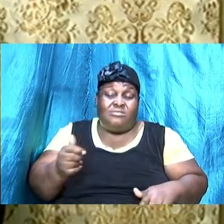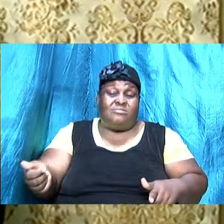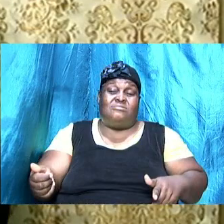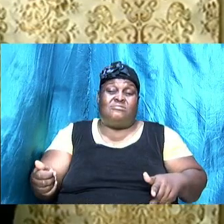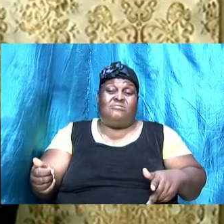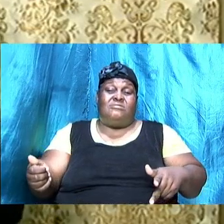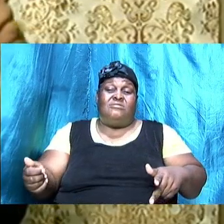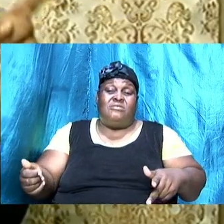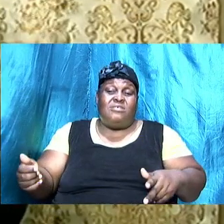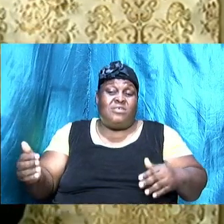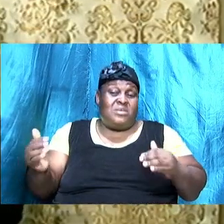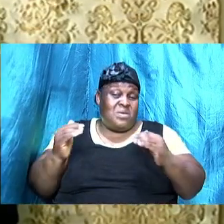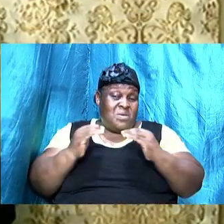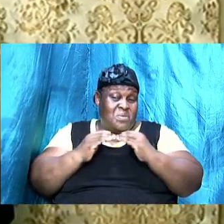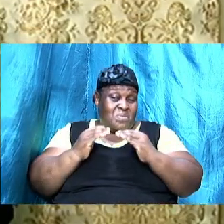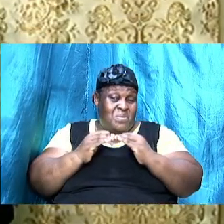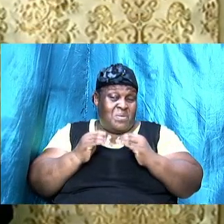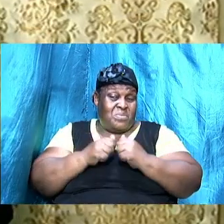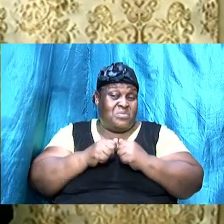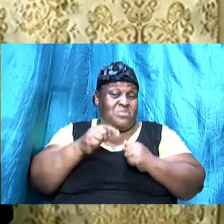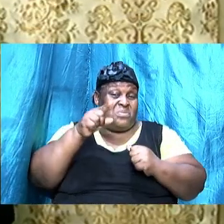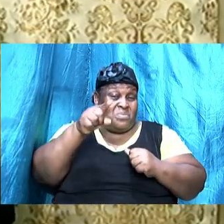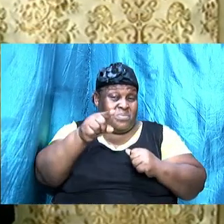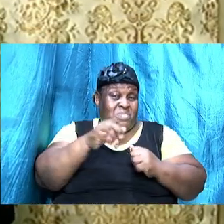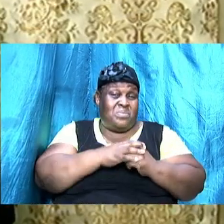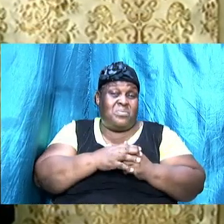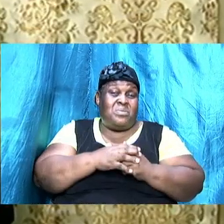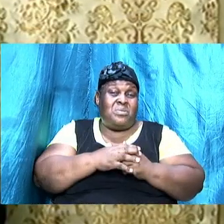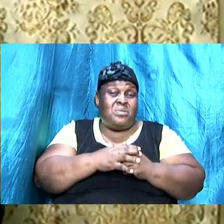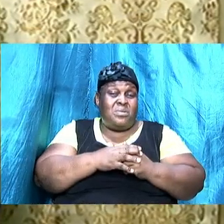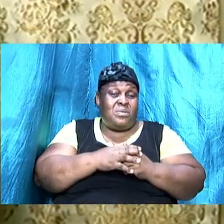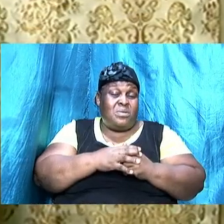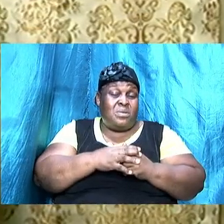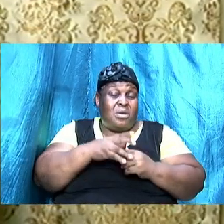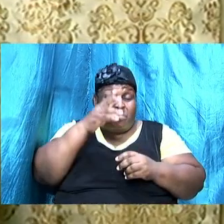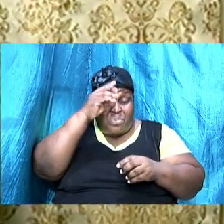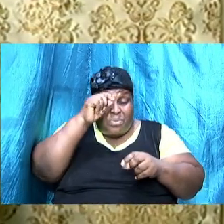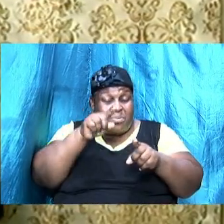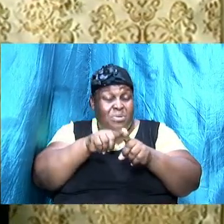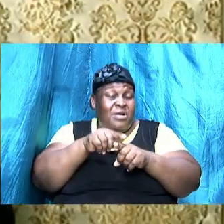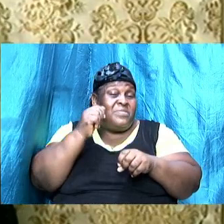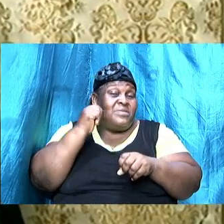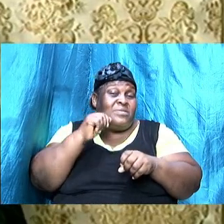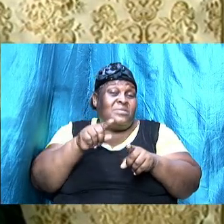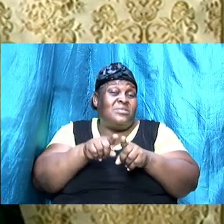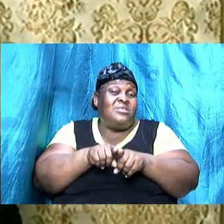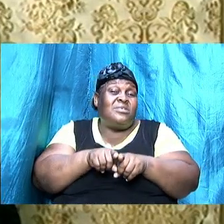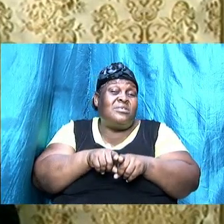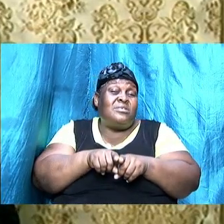to find somebody compatible. Hello, brothers and sisters, it is rare